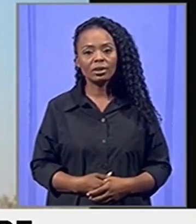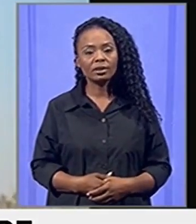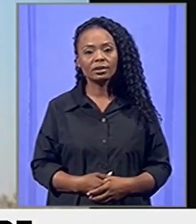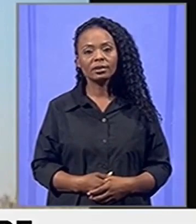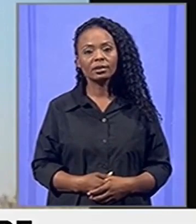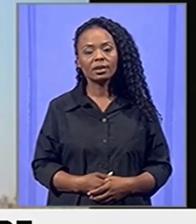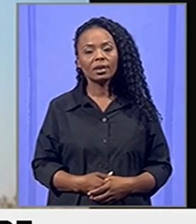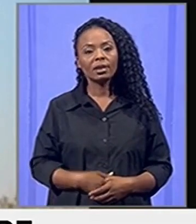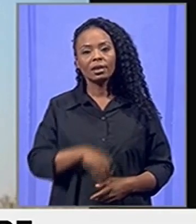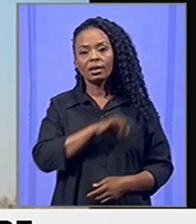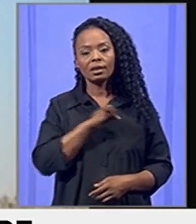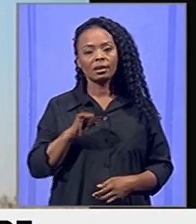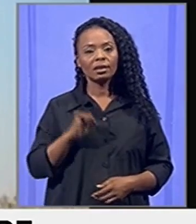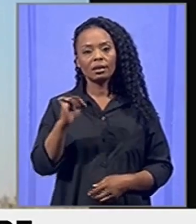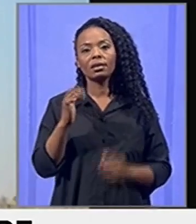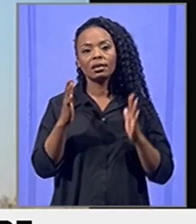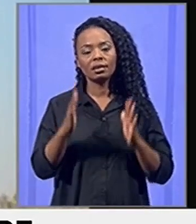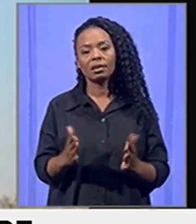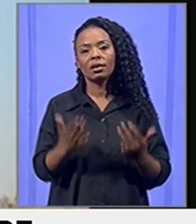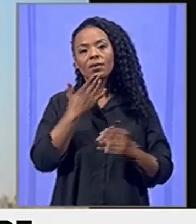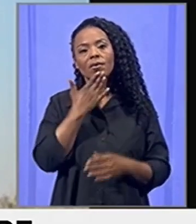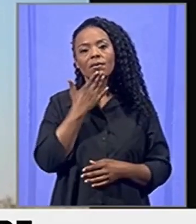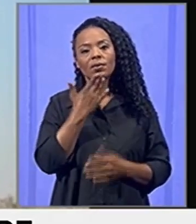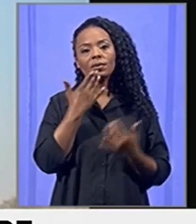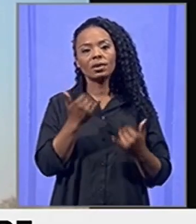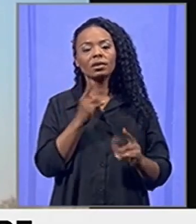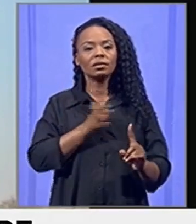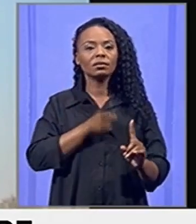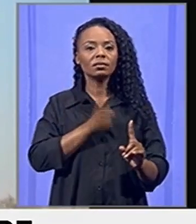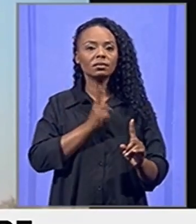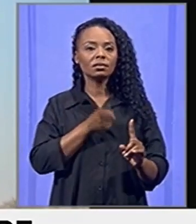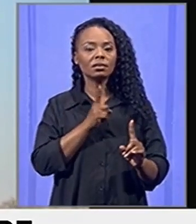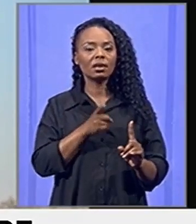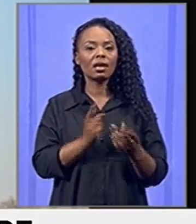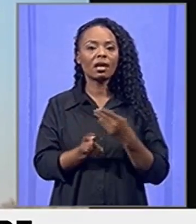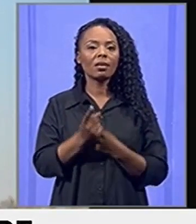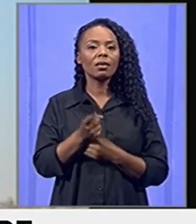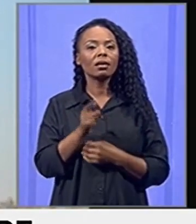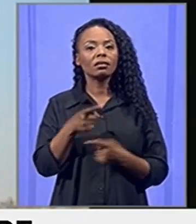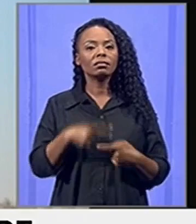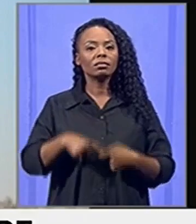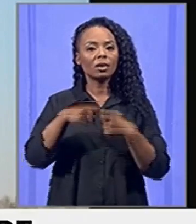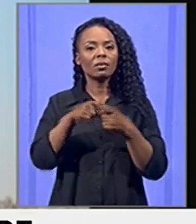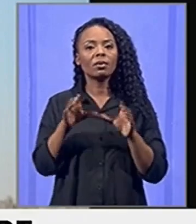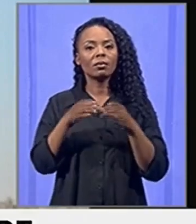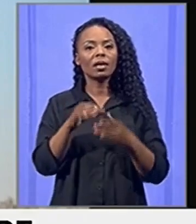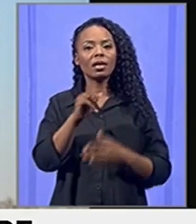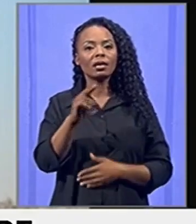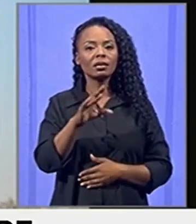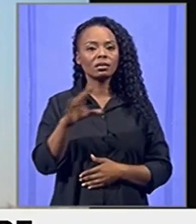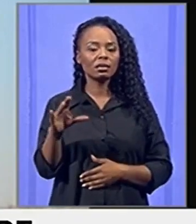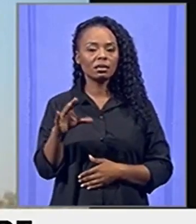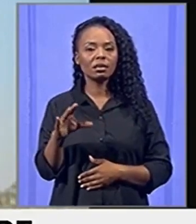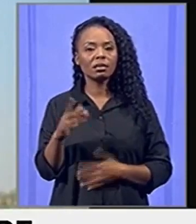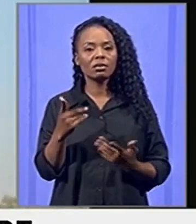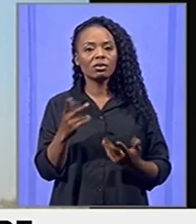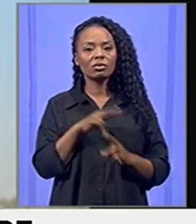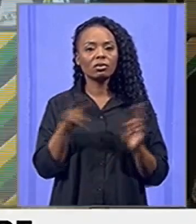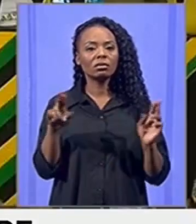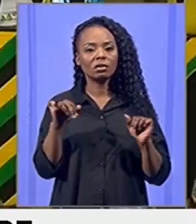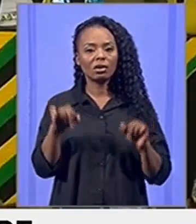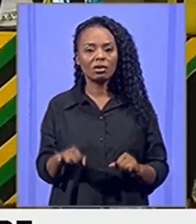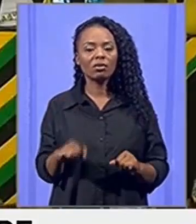those comrades who are appealing against disciplinary cases in the ANC will also be disallowed from